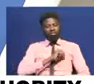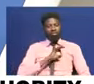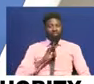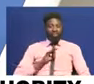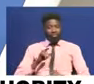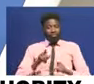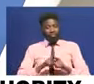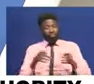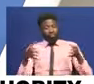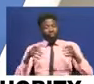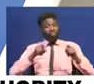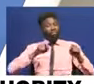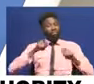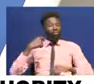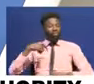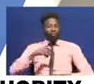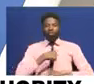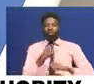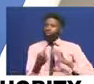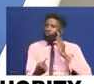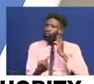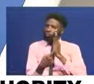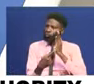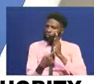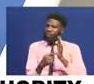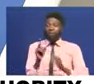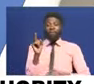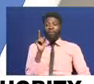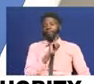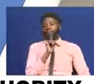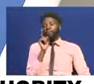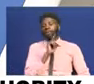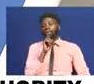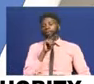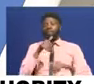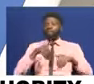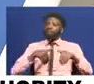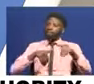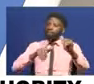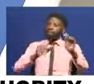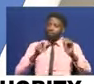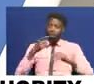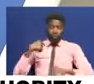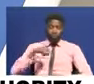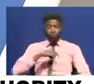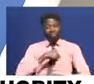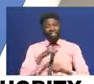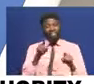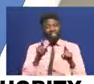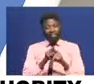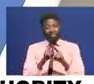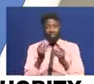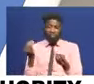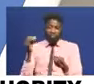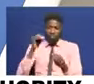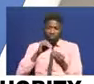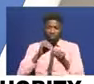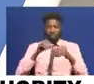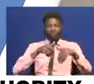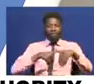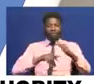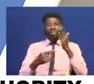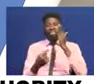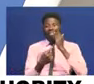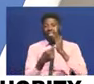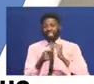we're going to be a heavily digitized organization. That is the plan. So, of course, we are going to be more technology-driven, and that is